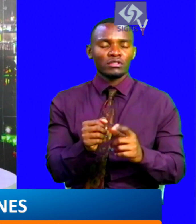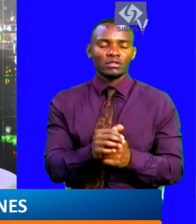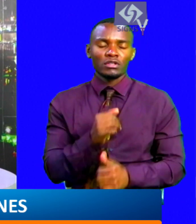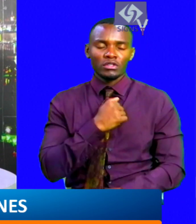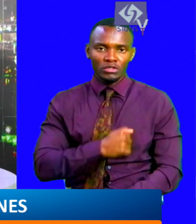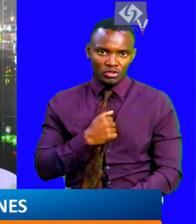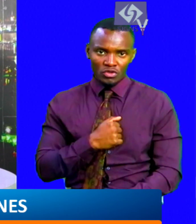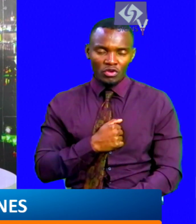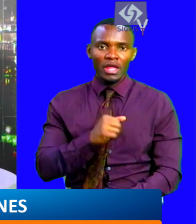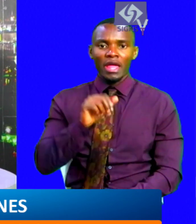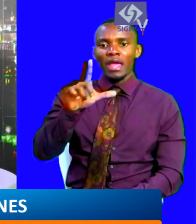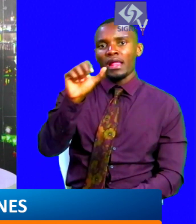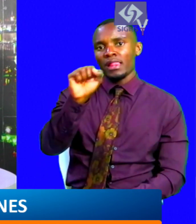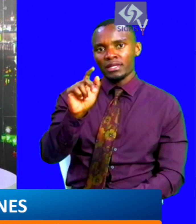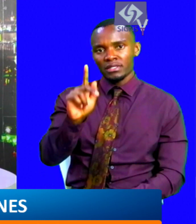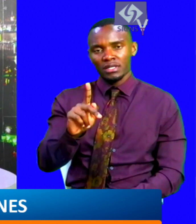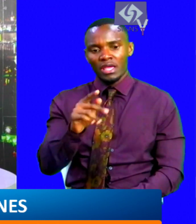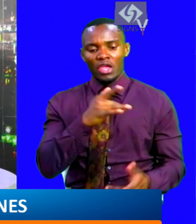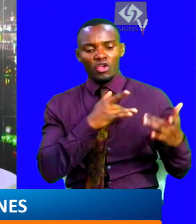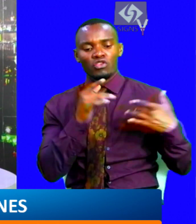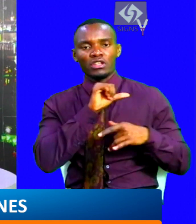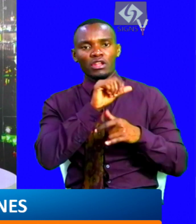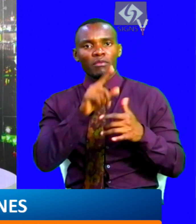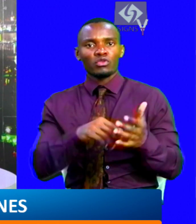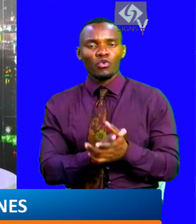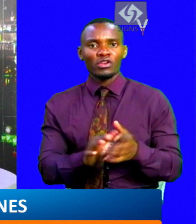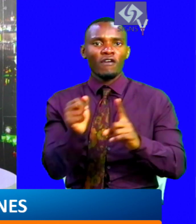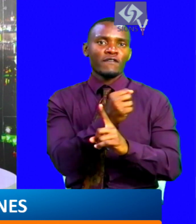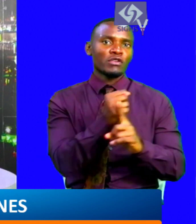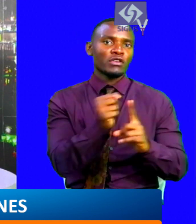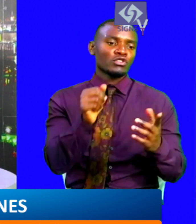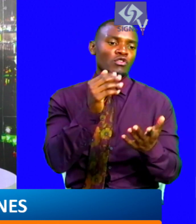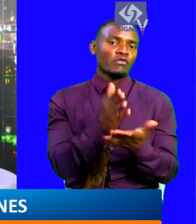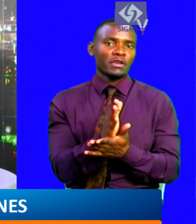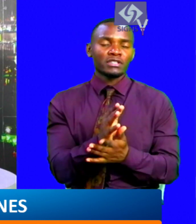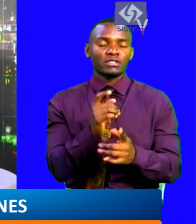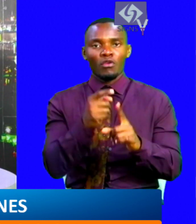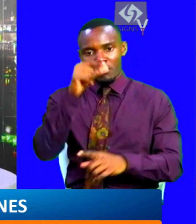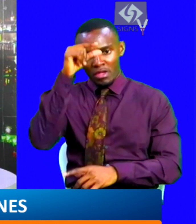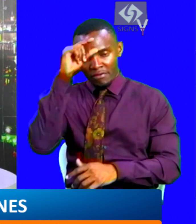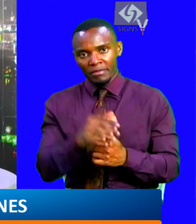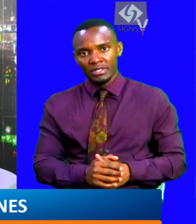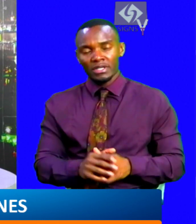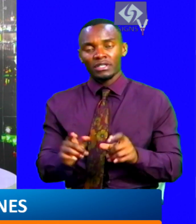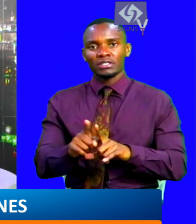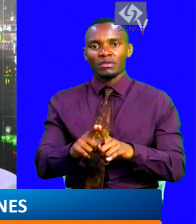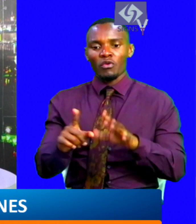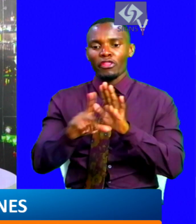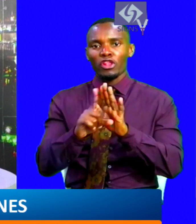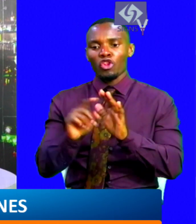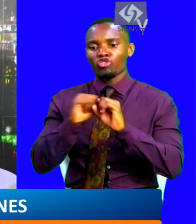Away from the Orange Democratic Movement, and now to LSK condemned over violation of rights by the